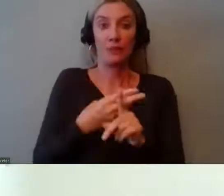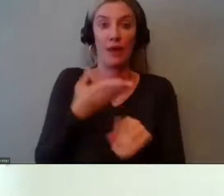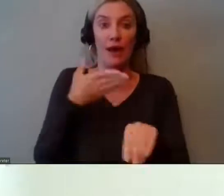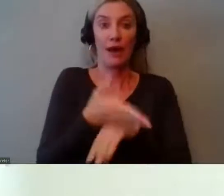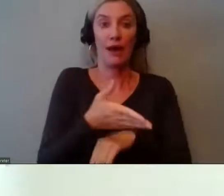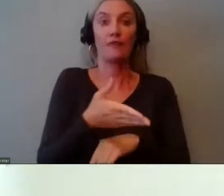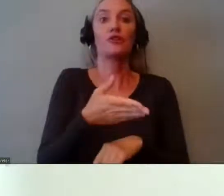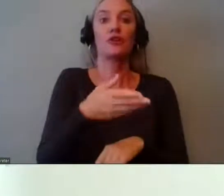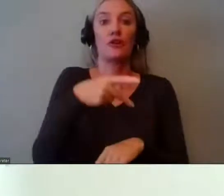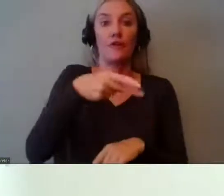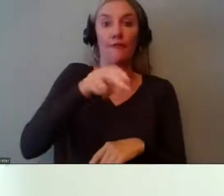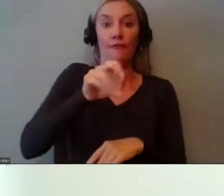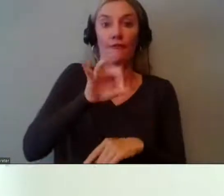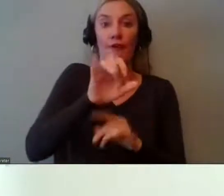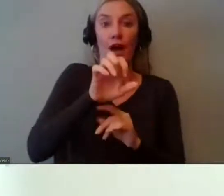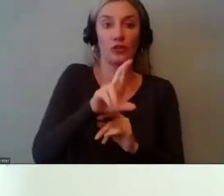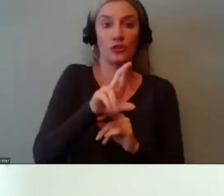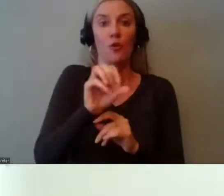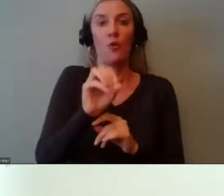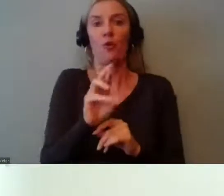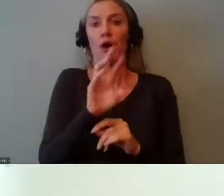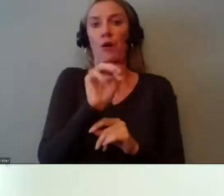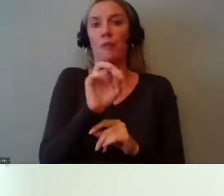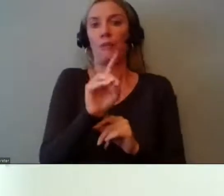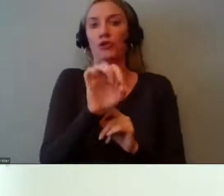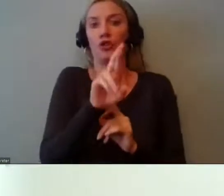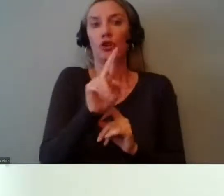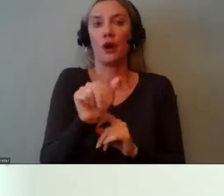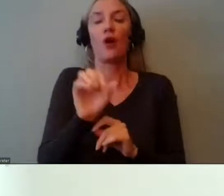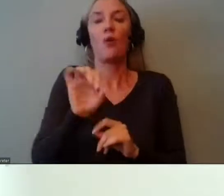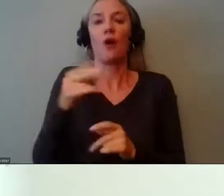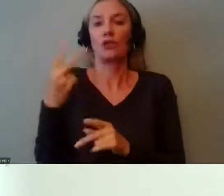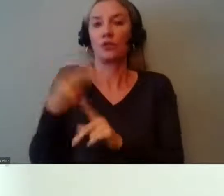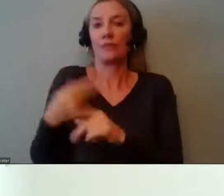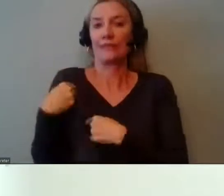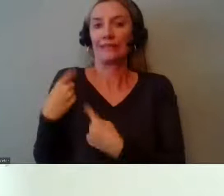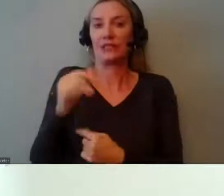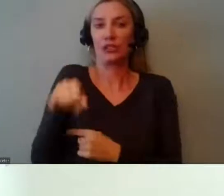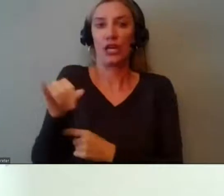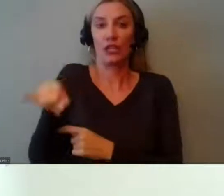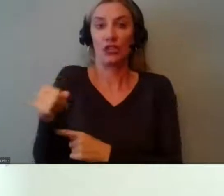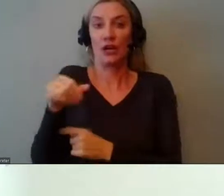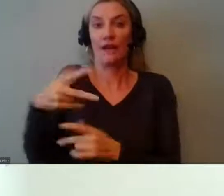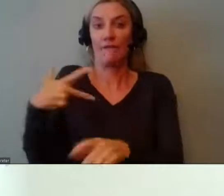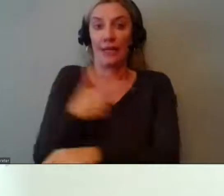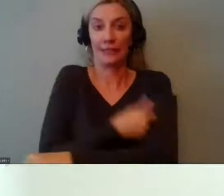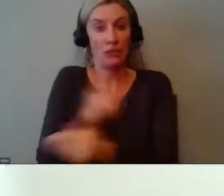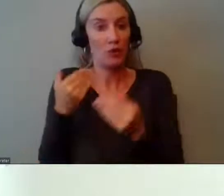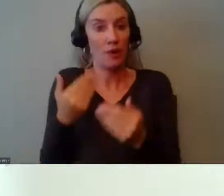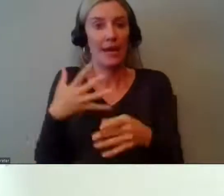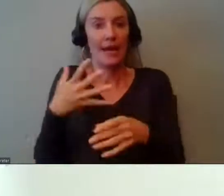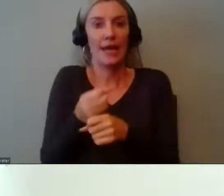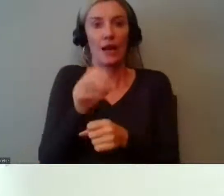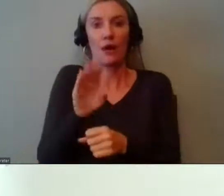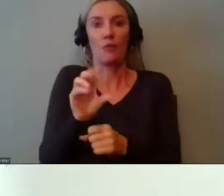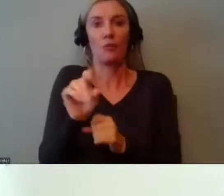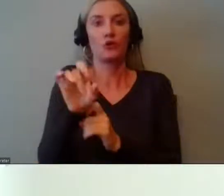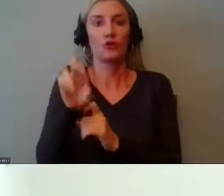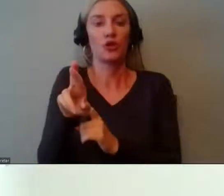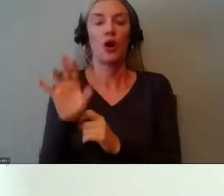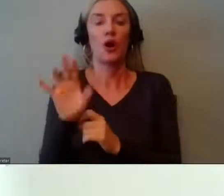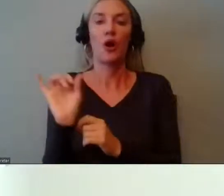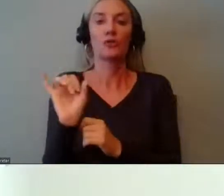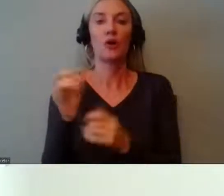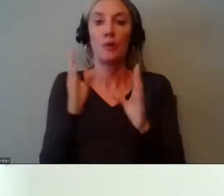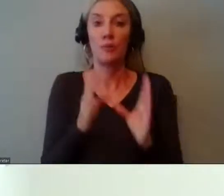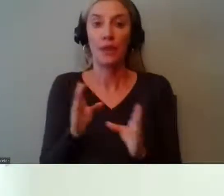since your last Pfizer or Moderna series. And plan on vaccinating your 5 to 11-year-old children. Let's get